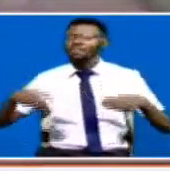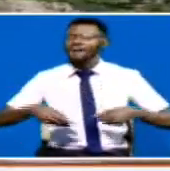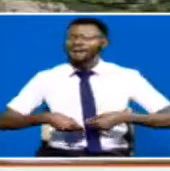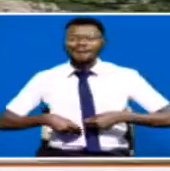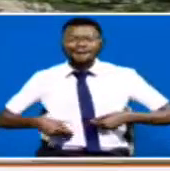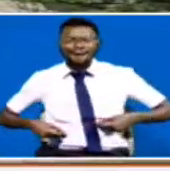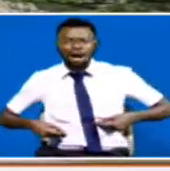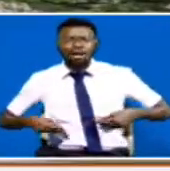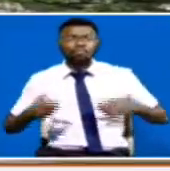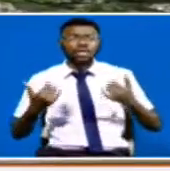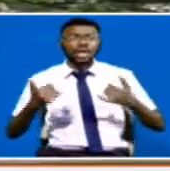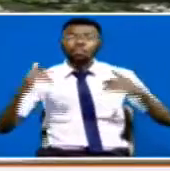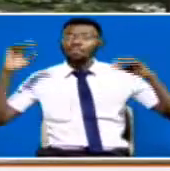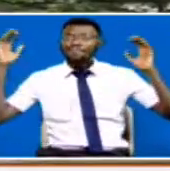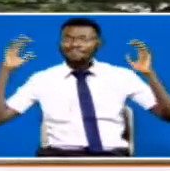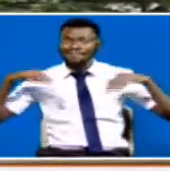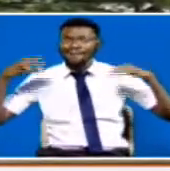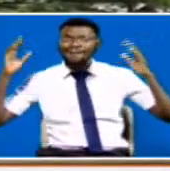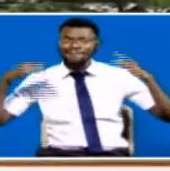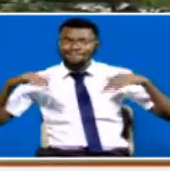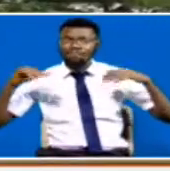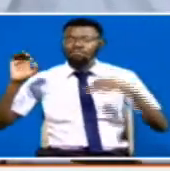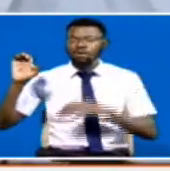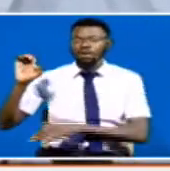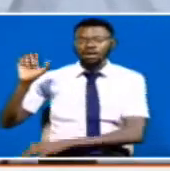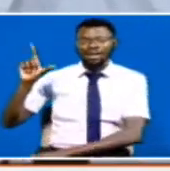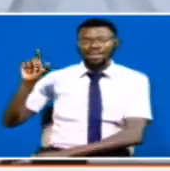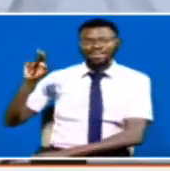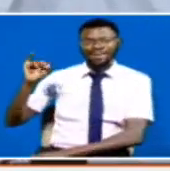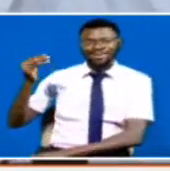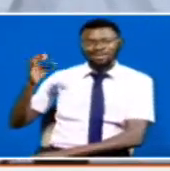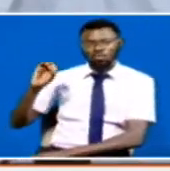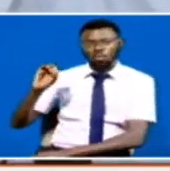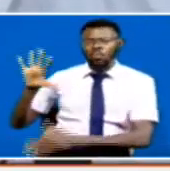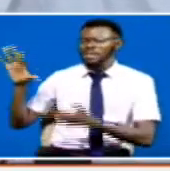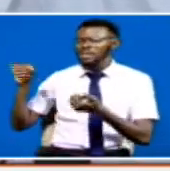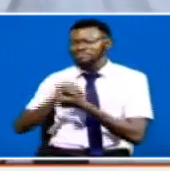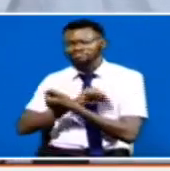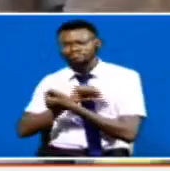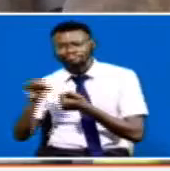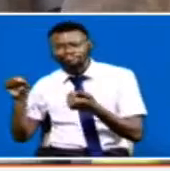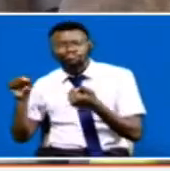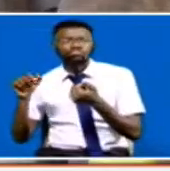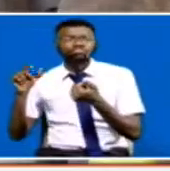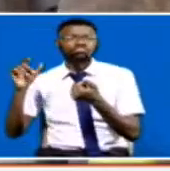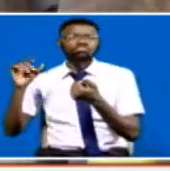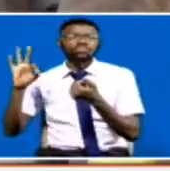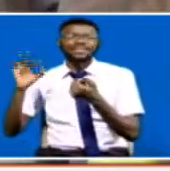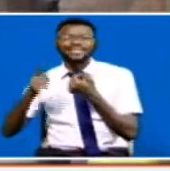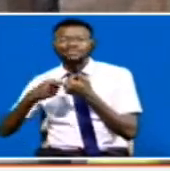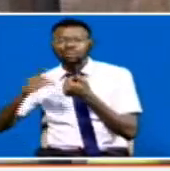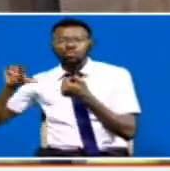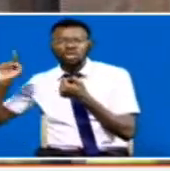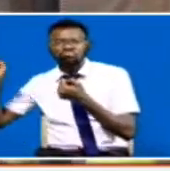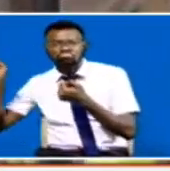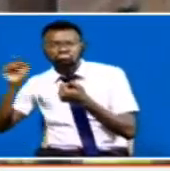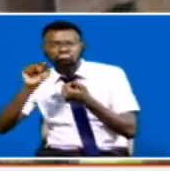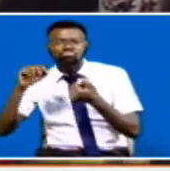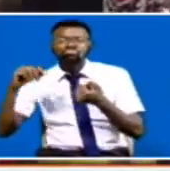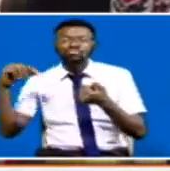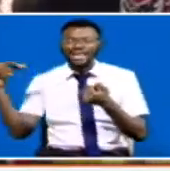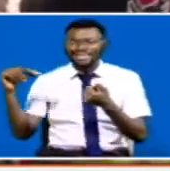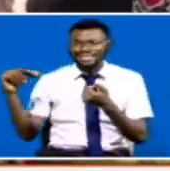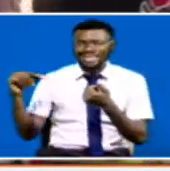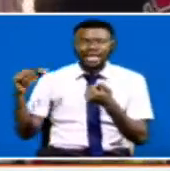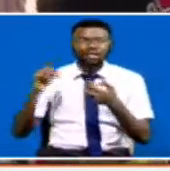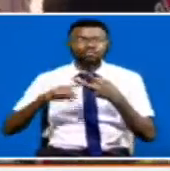has brought massive destruction, with thousands displaced in 36 affected counties, including Garissa and Tana River.